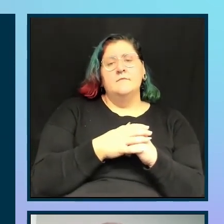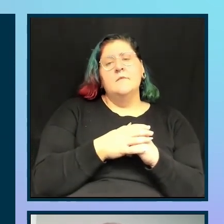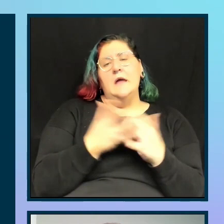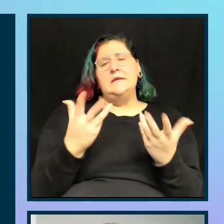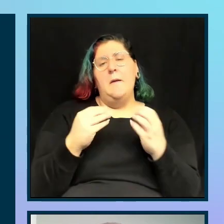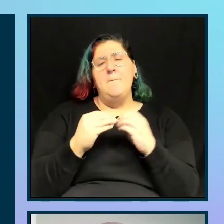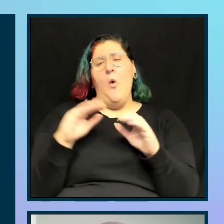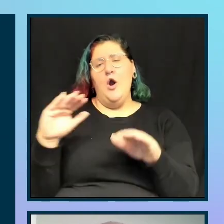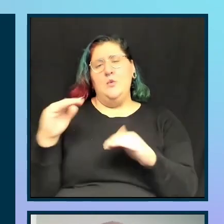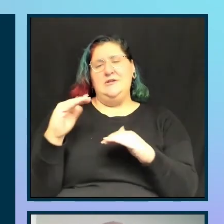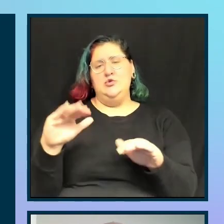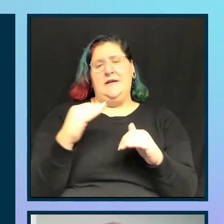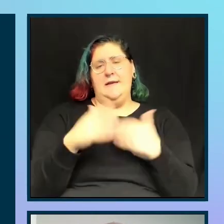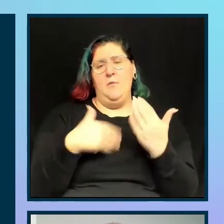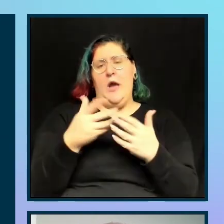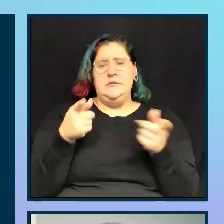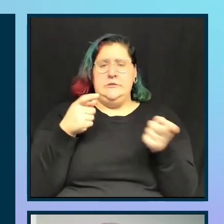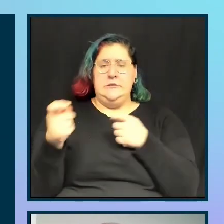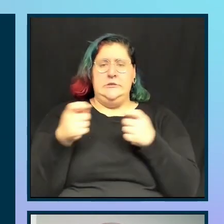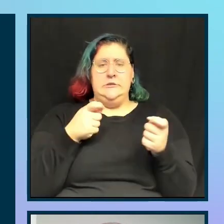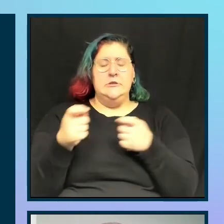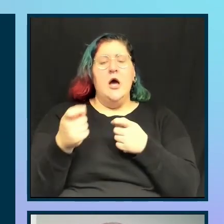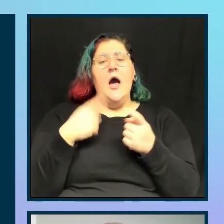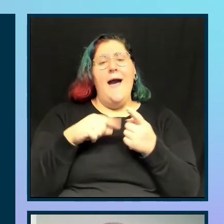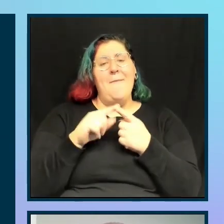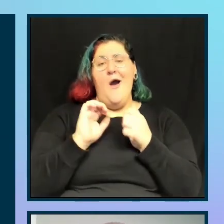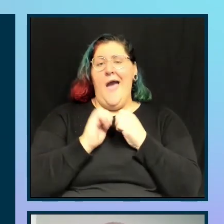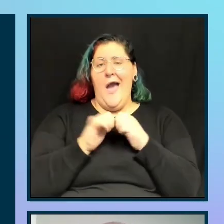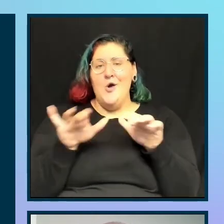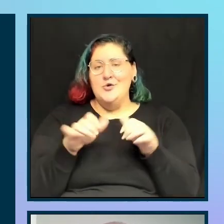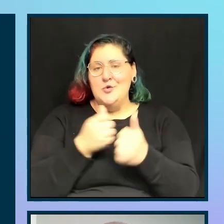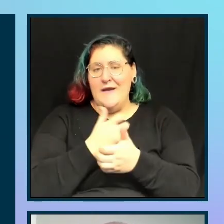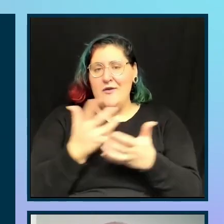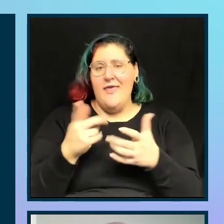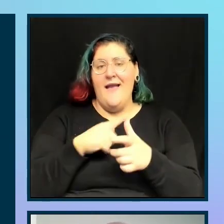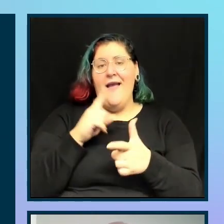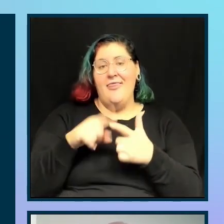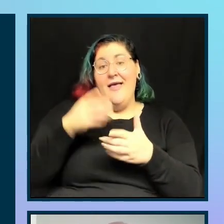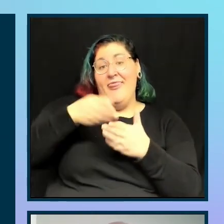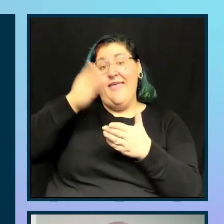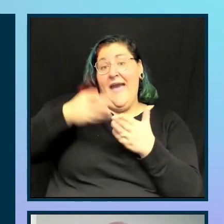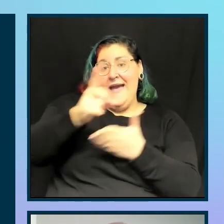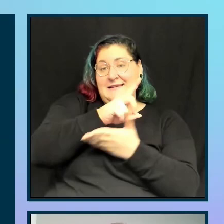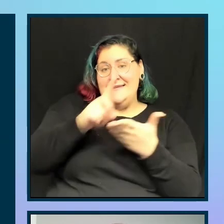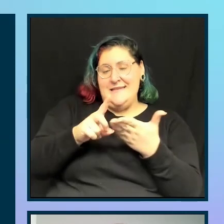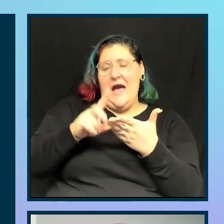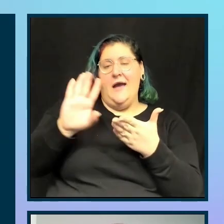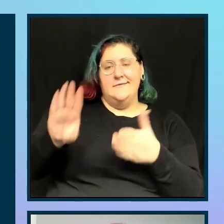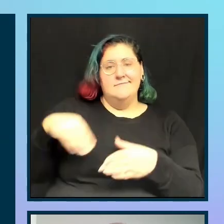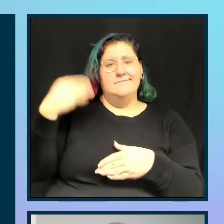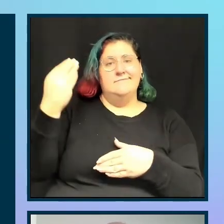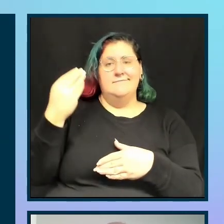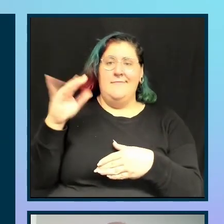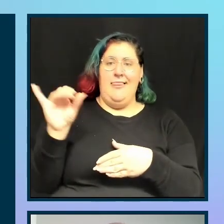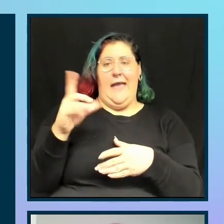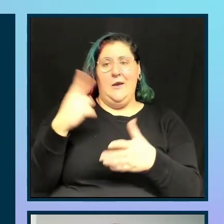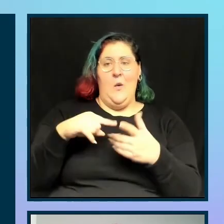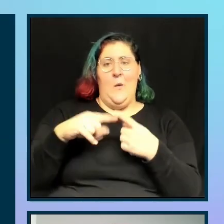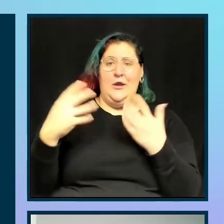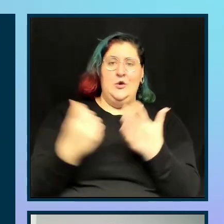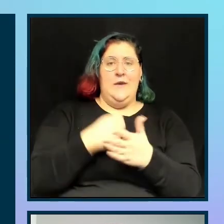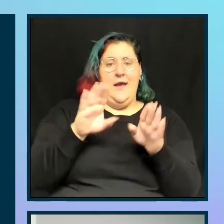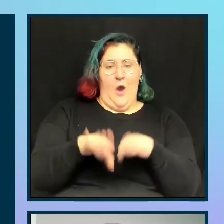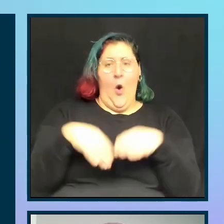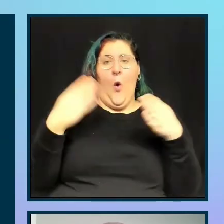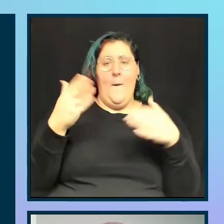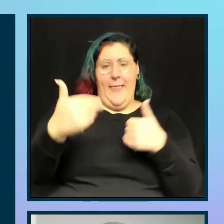restrictive process control over how things can be handled within the InDesign documents as it is out of the box. So what we do is